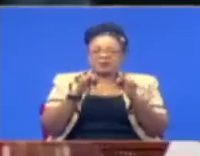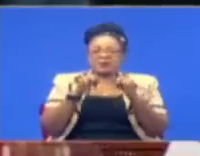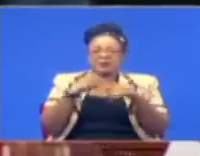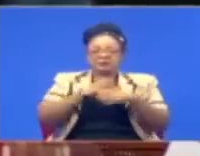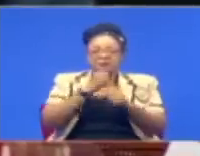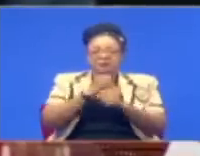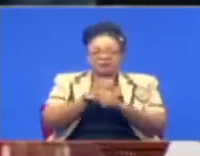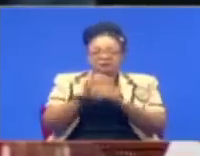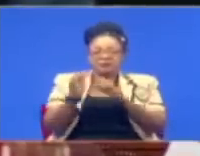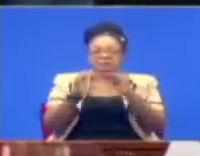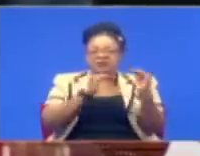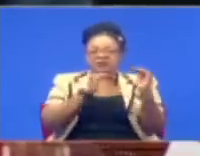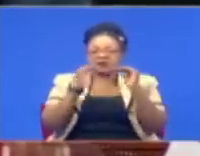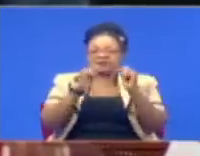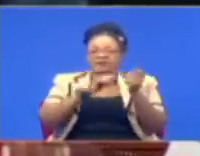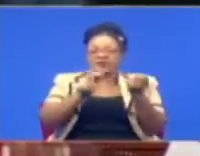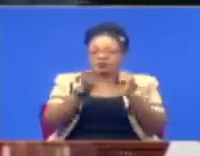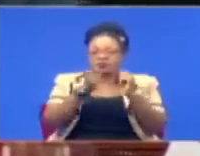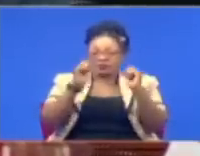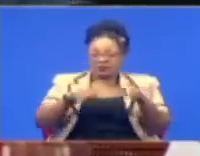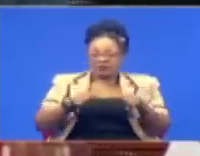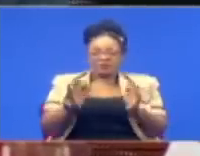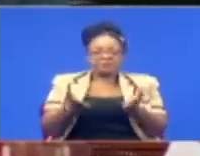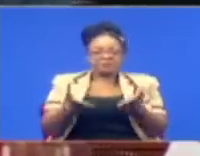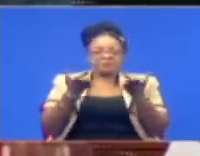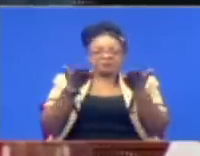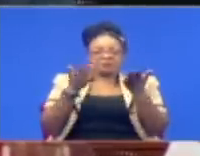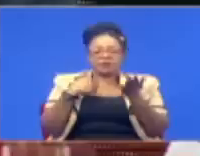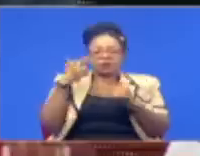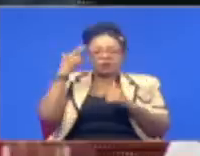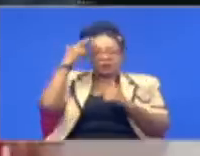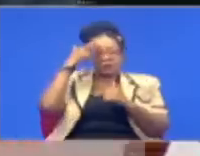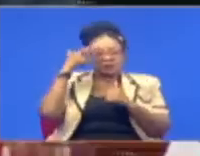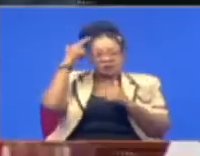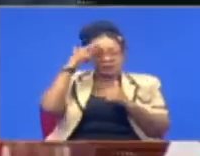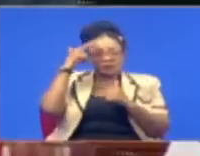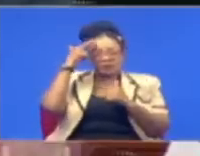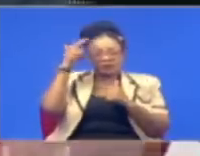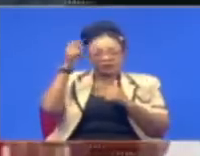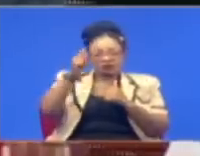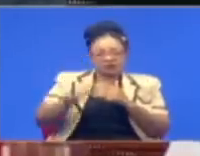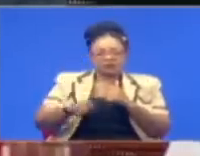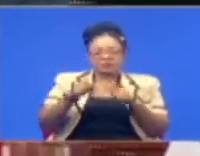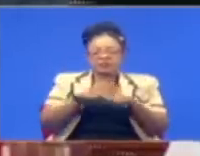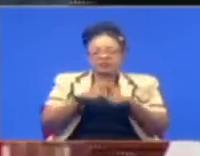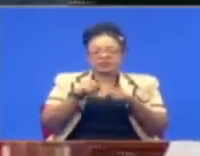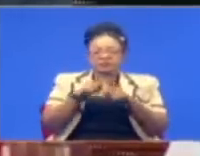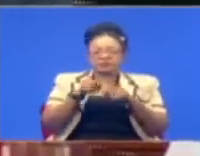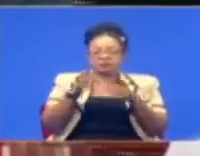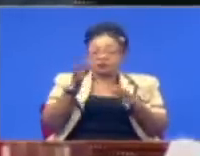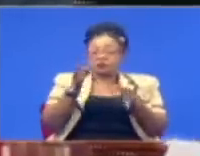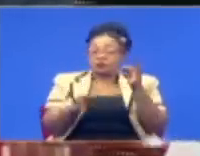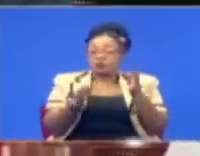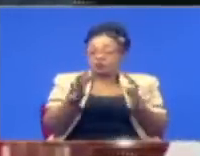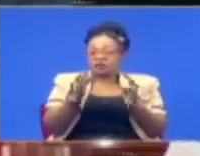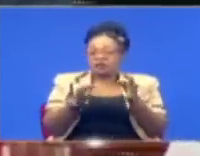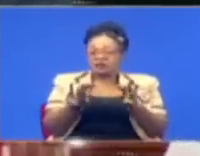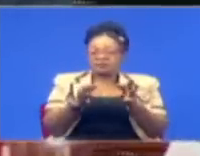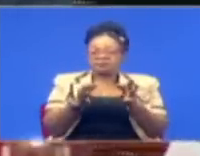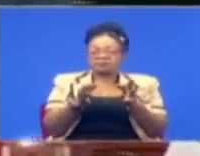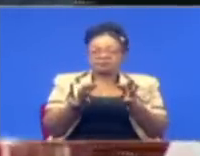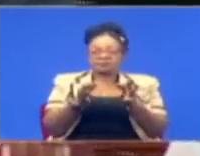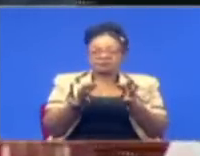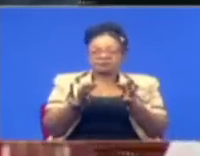peer review, we can even improve our reasoning in judgments and rulings. Those are some of the